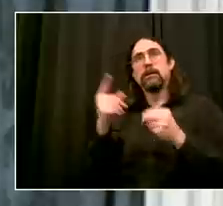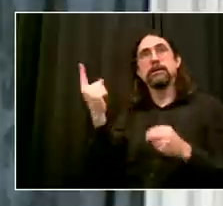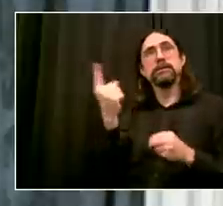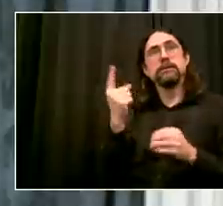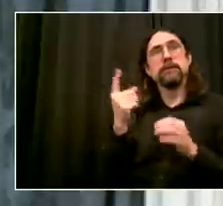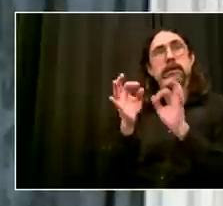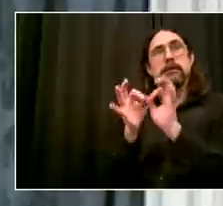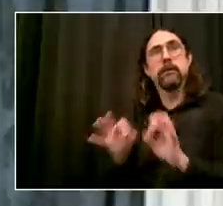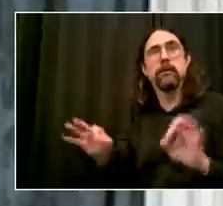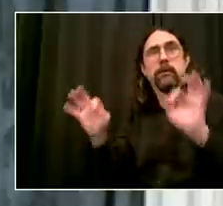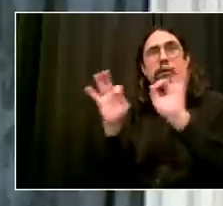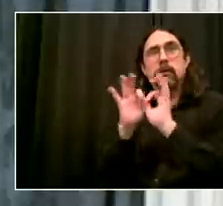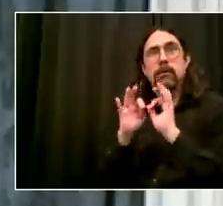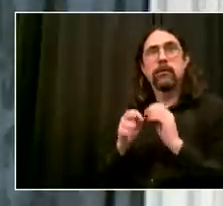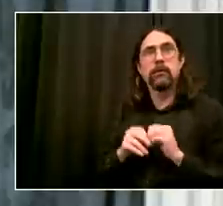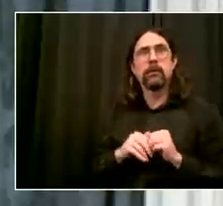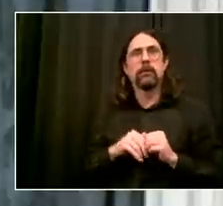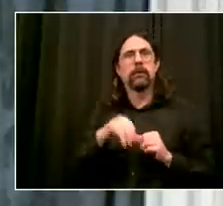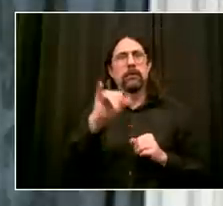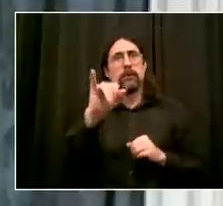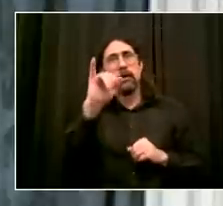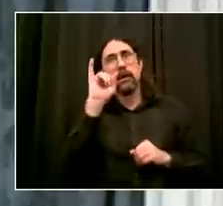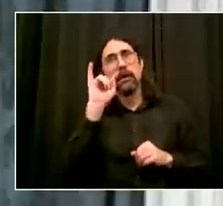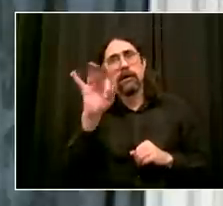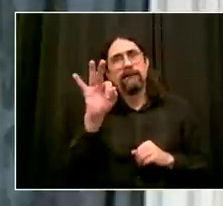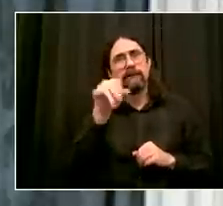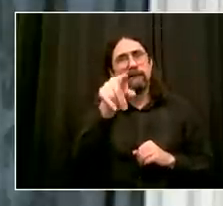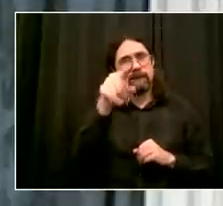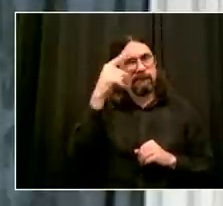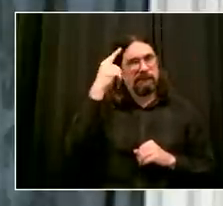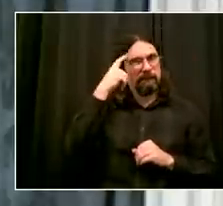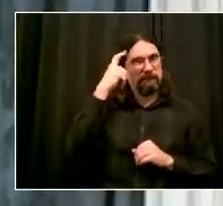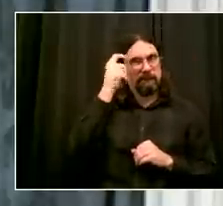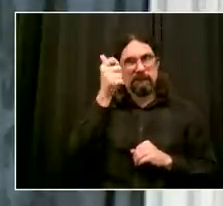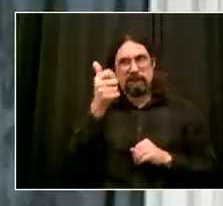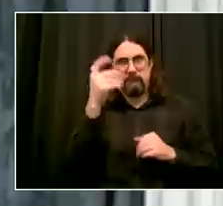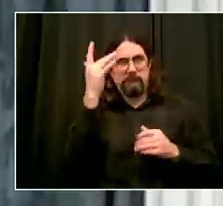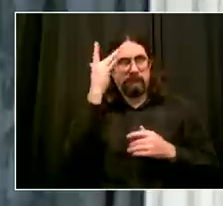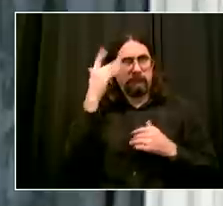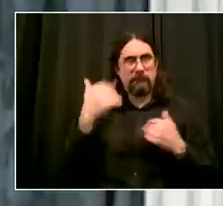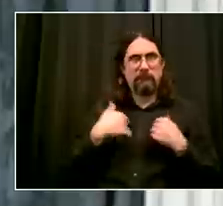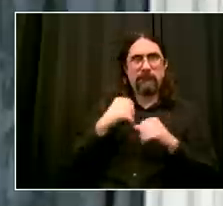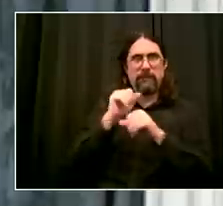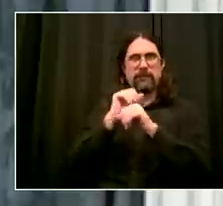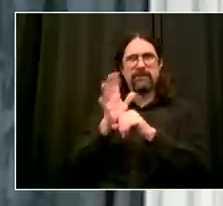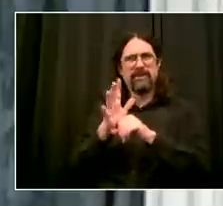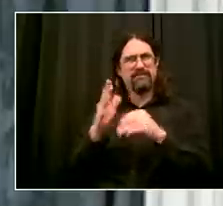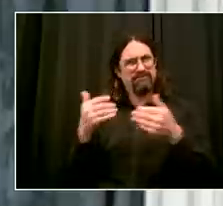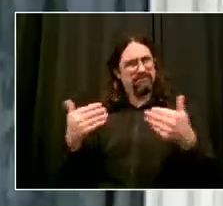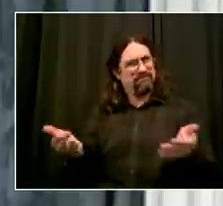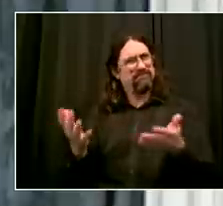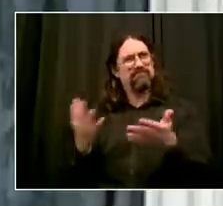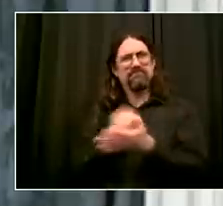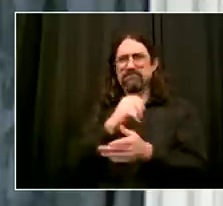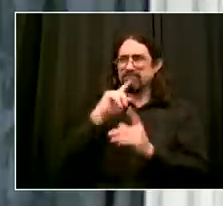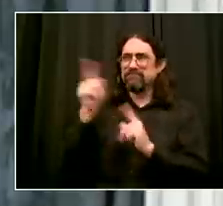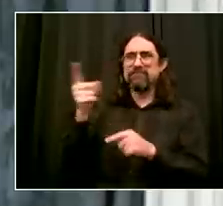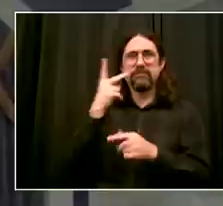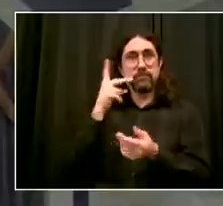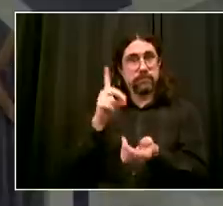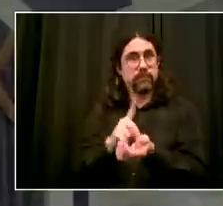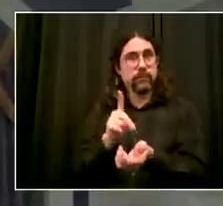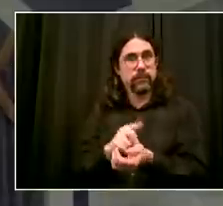quickly as possible. And certainly if you're feeling even worse, you should seek care with your doctor or at an emergency room. And one